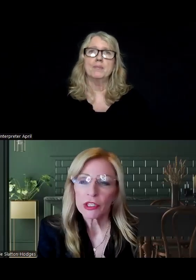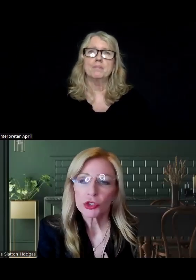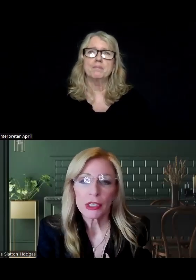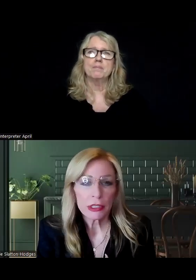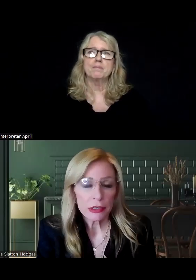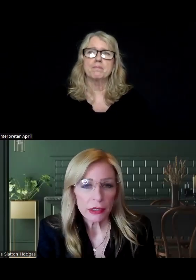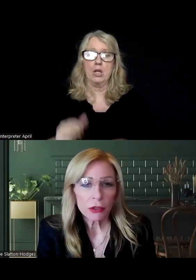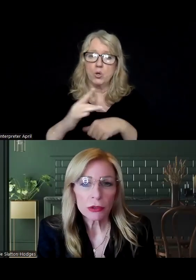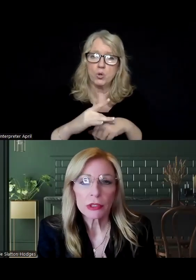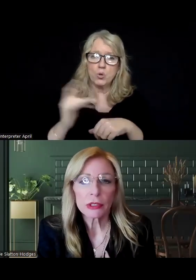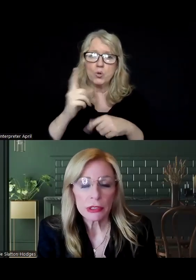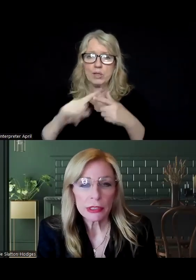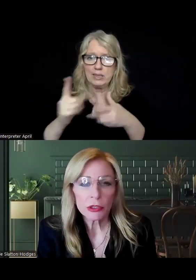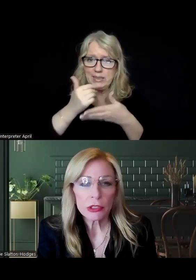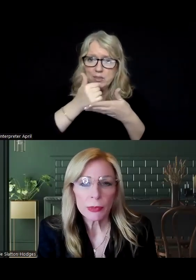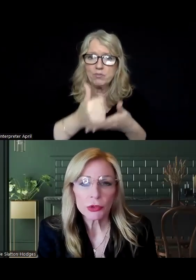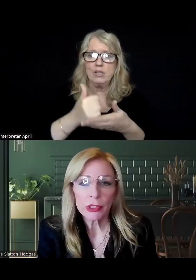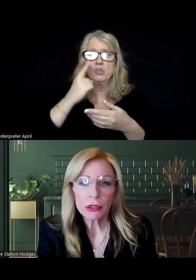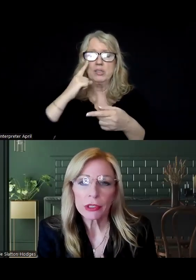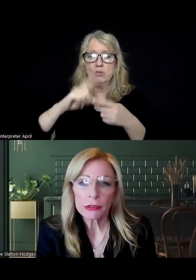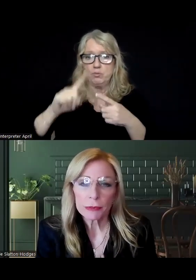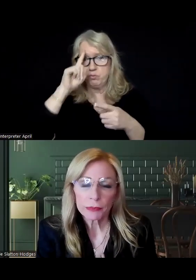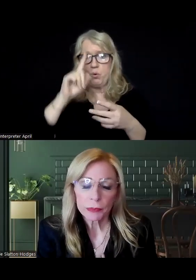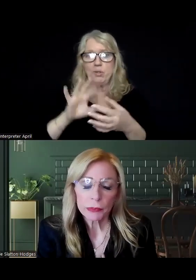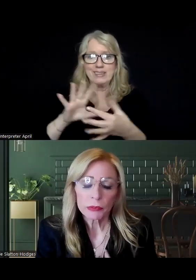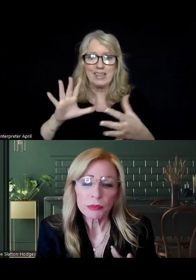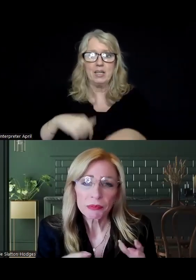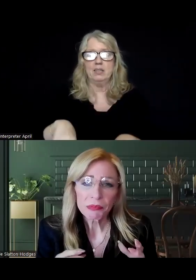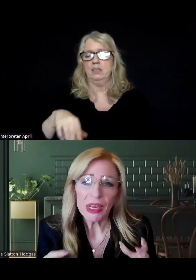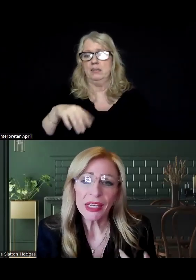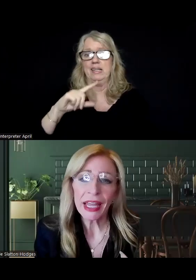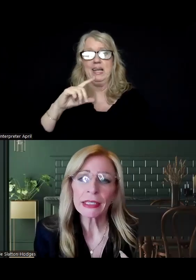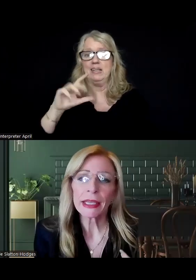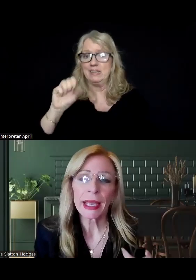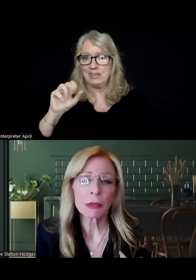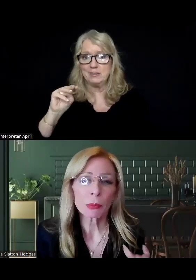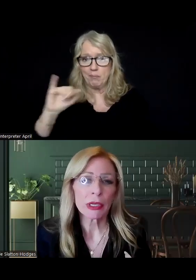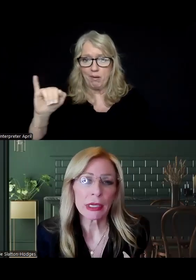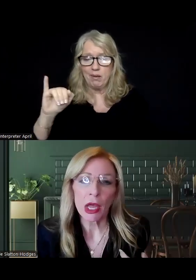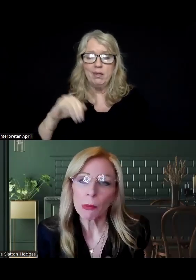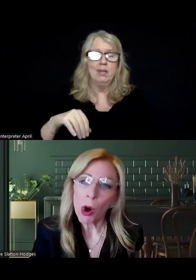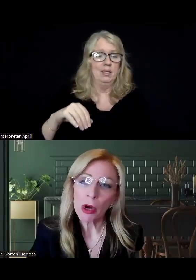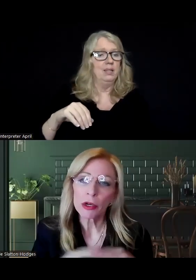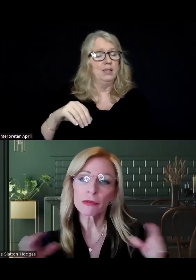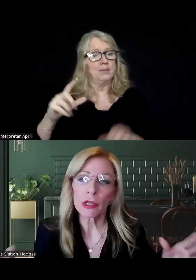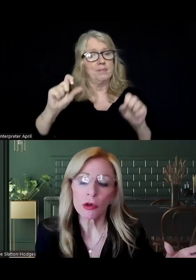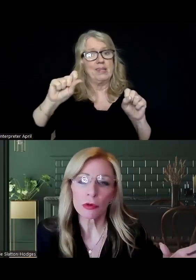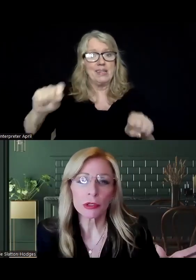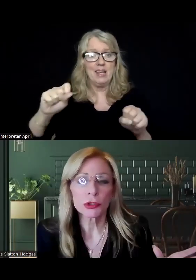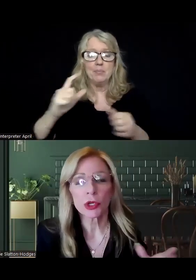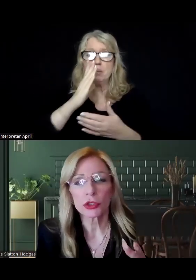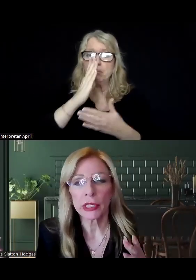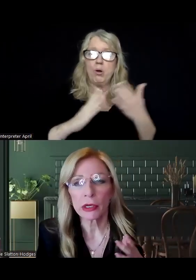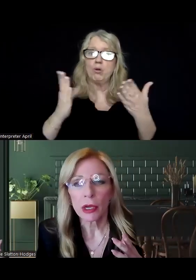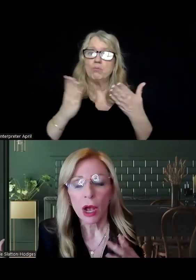early intervention in psychosis and serious mental illness, again, can be a part of the